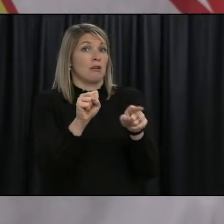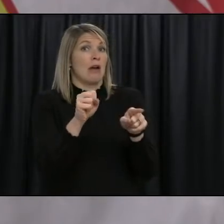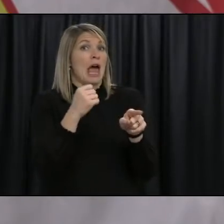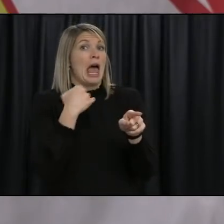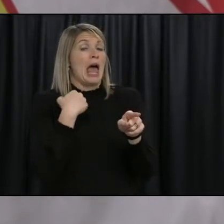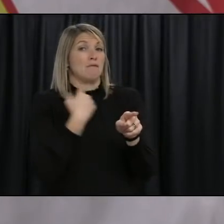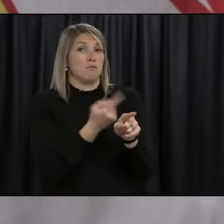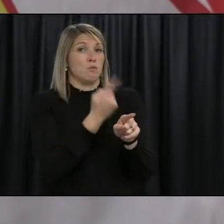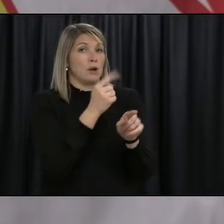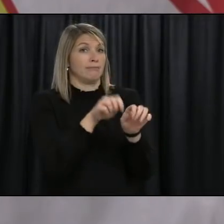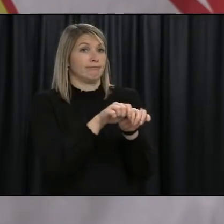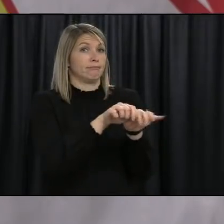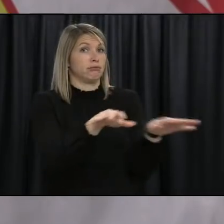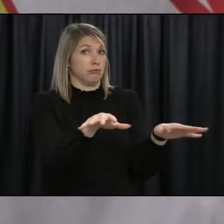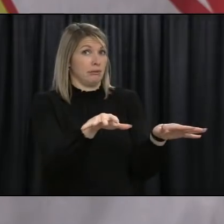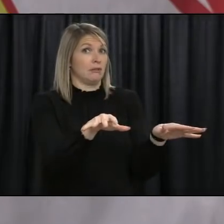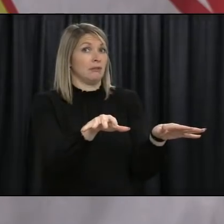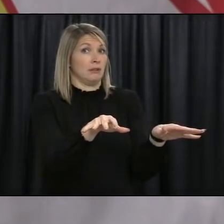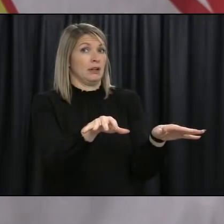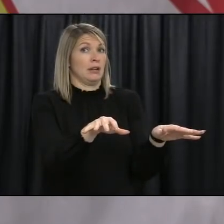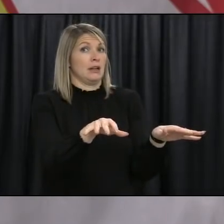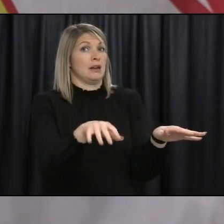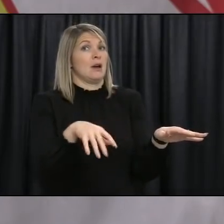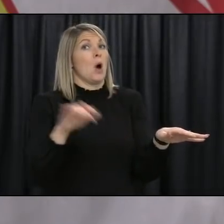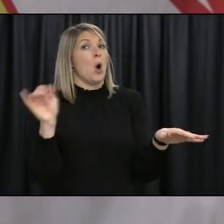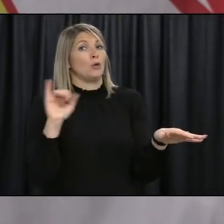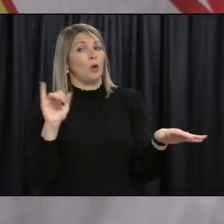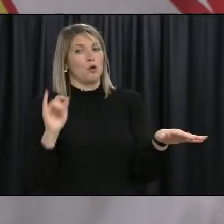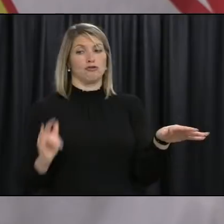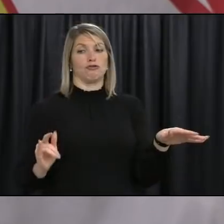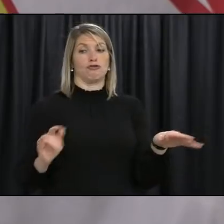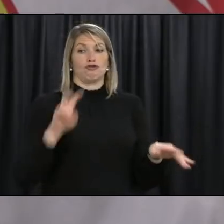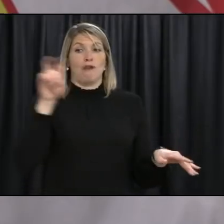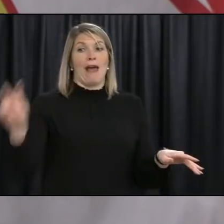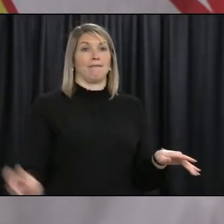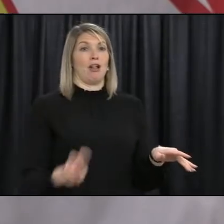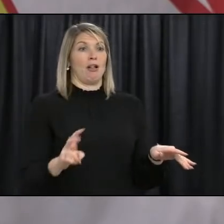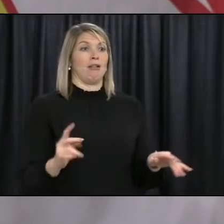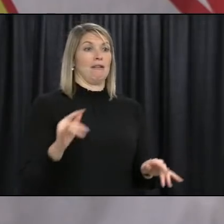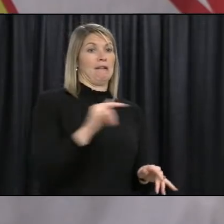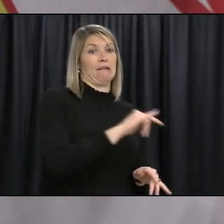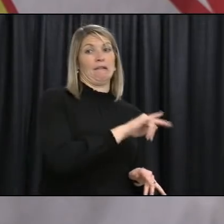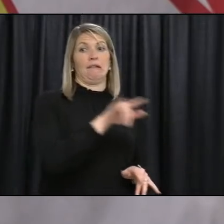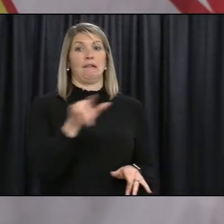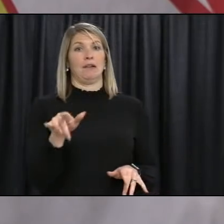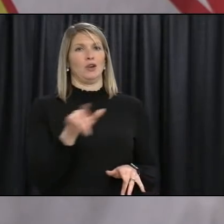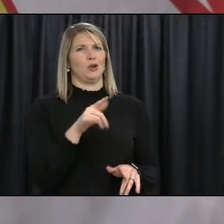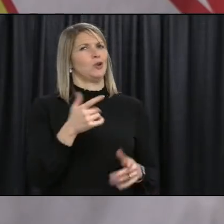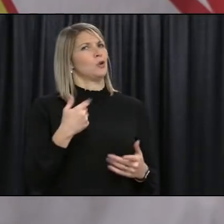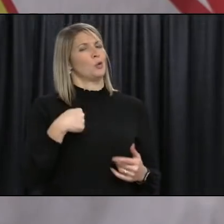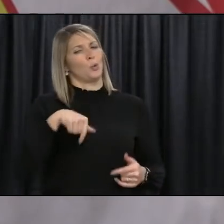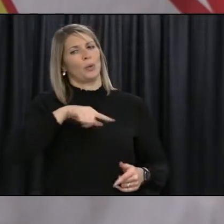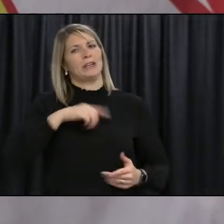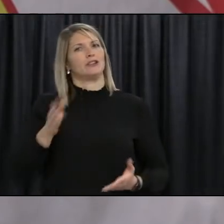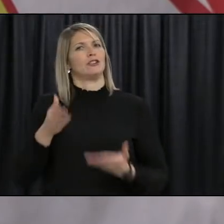to essential travel, and I think we're all sort of recommending that now at this point, just with everything that's happening across the